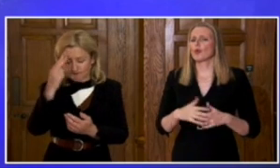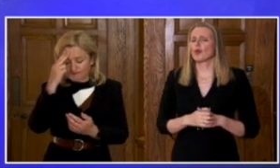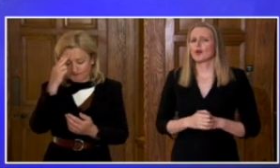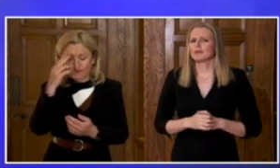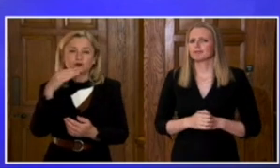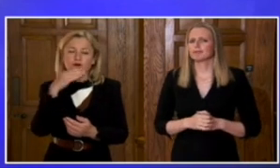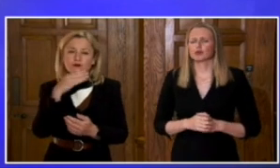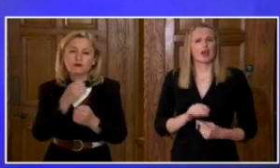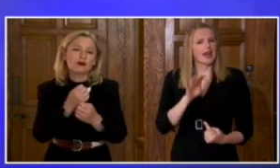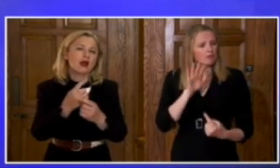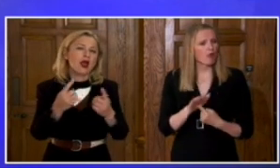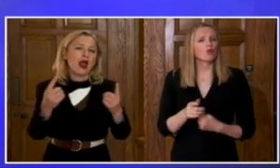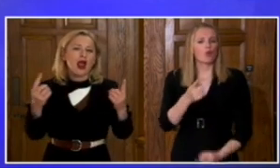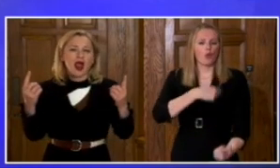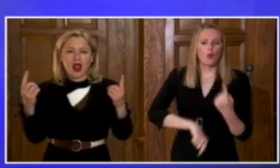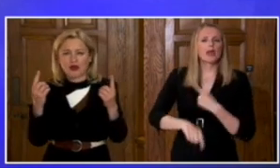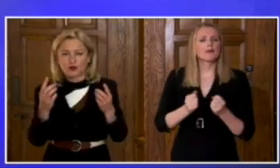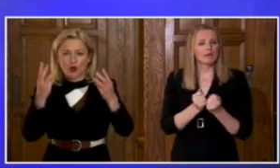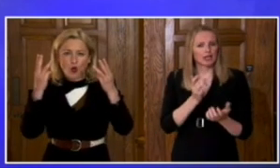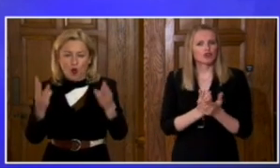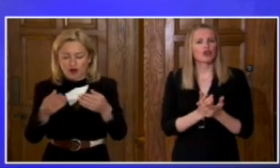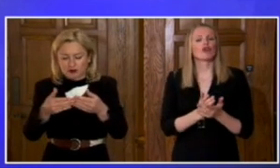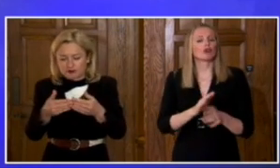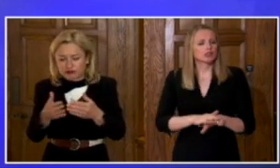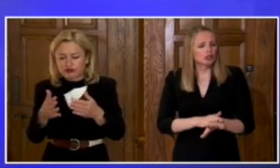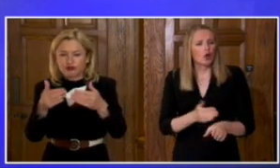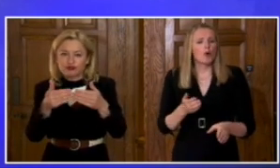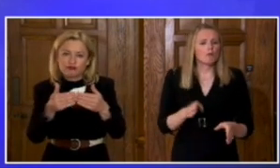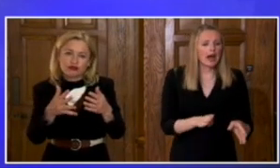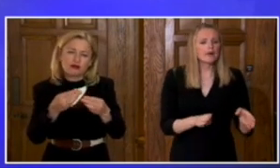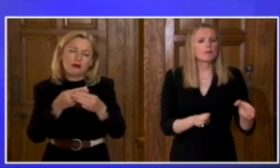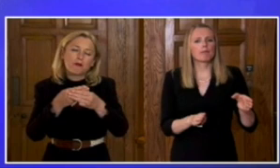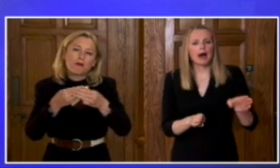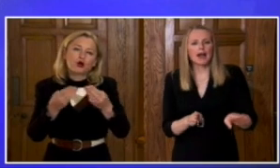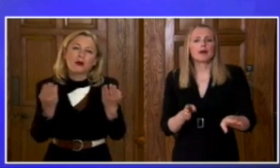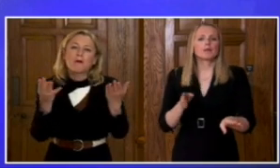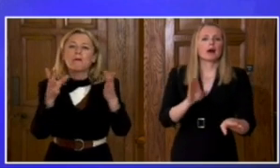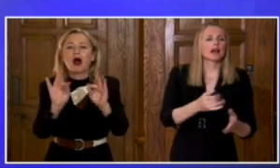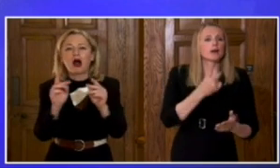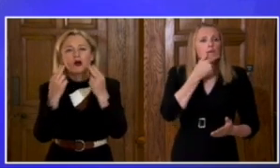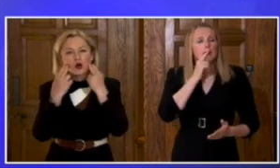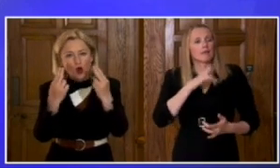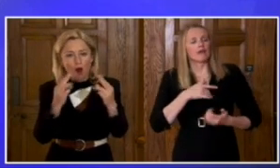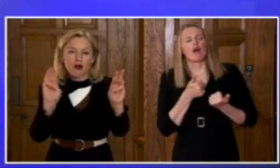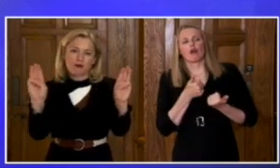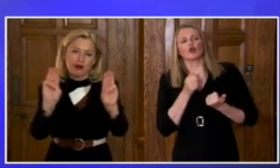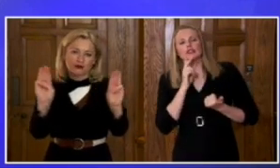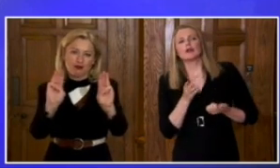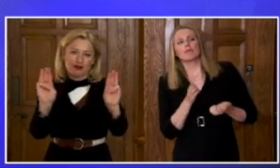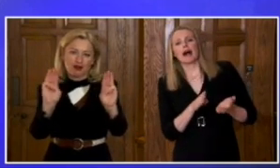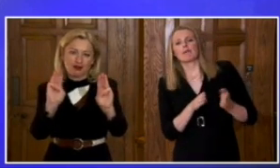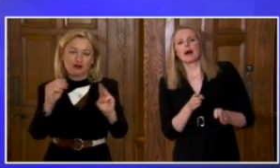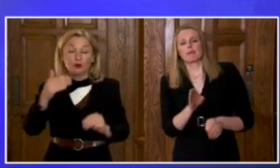everyone to see as much gradual progress towards normality as possible. And we also know how critical it is that we